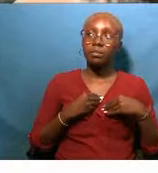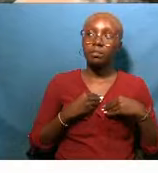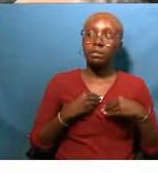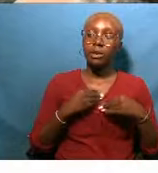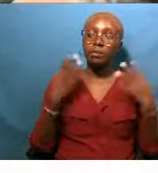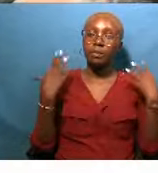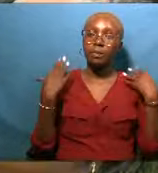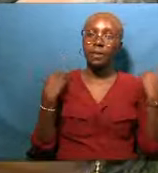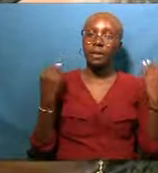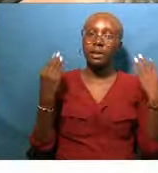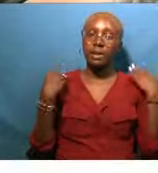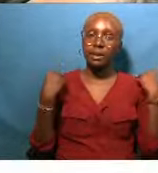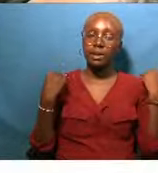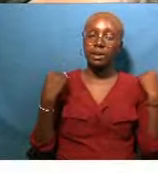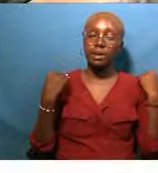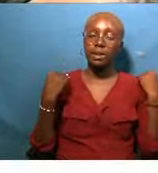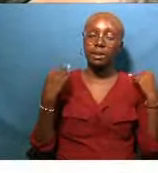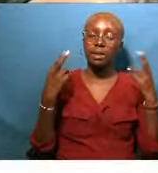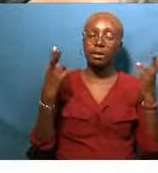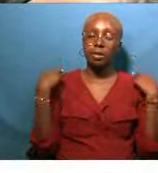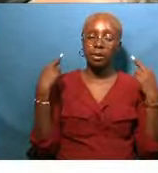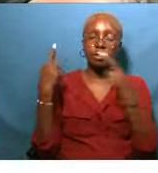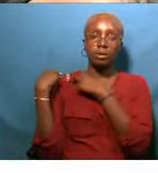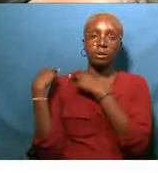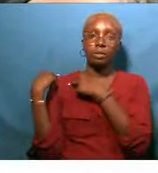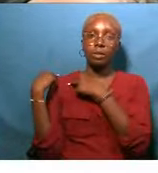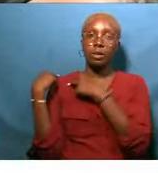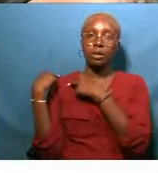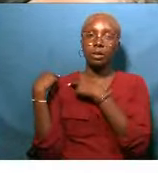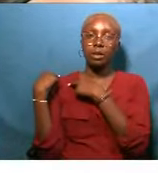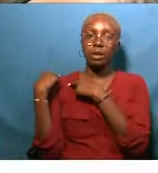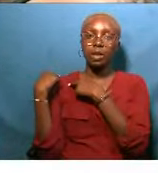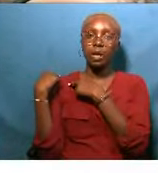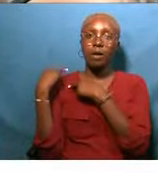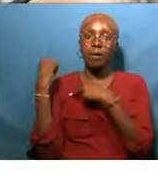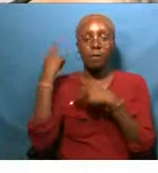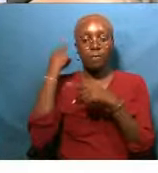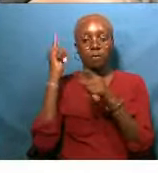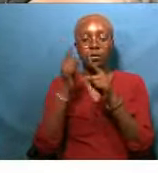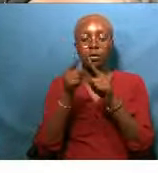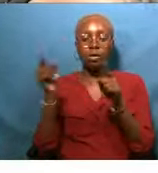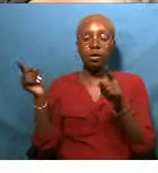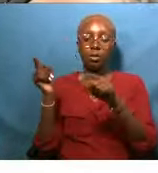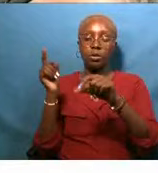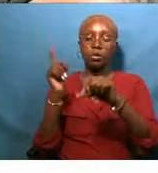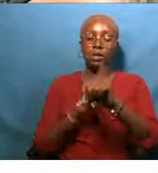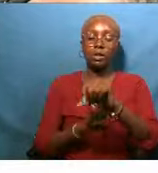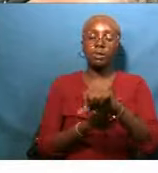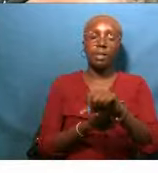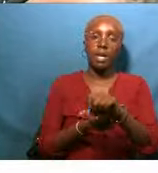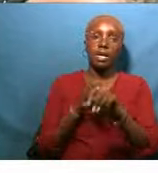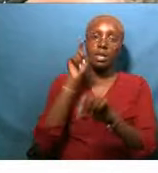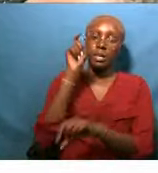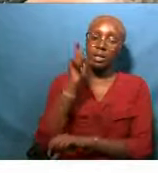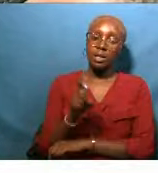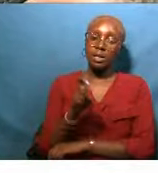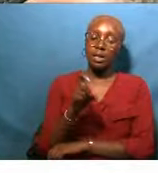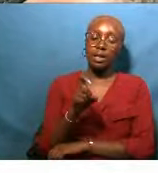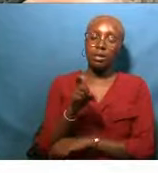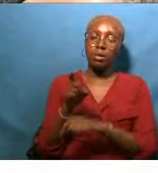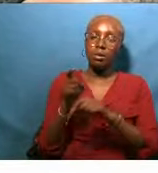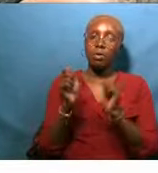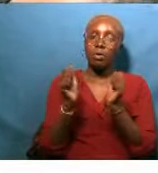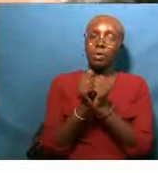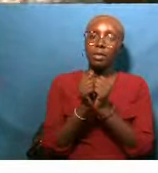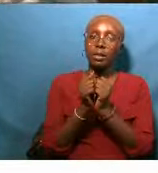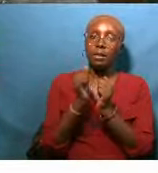to exercise the said office of Vicar General for so long as may be required of me by the Bishop of All Saints